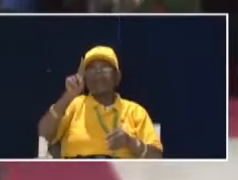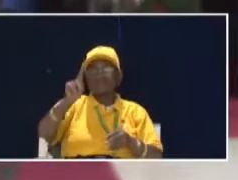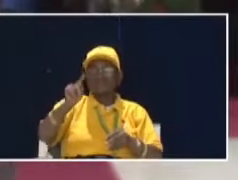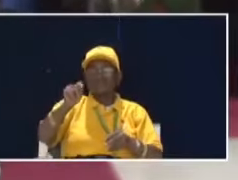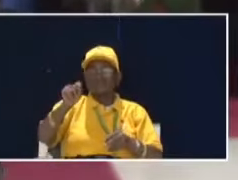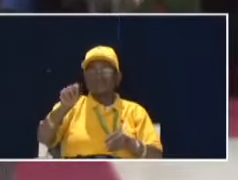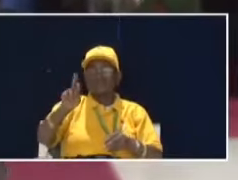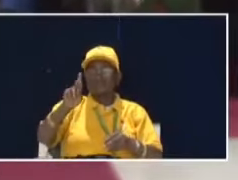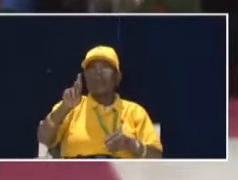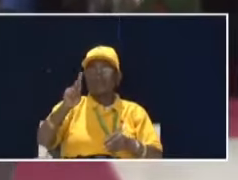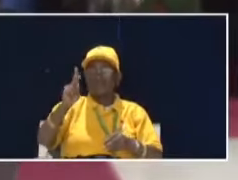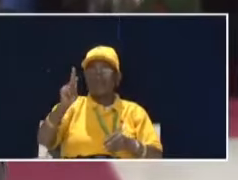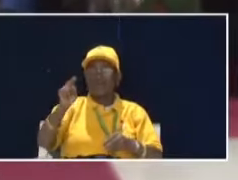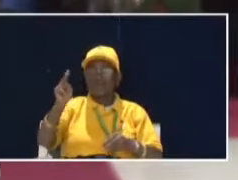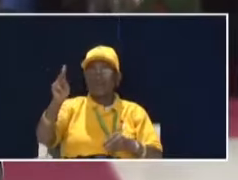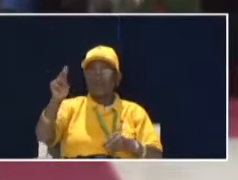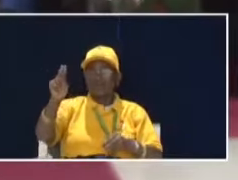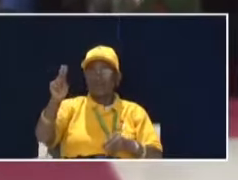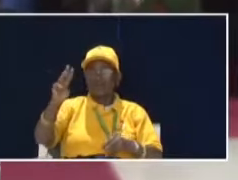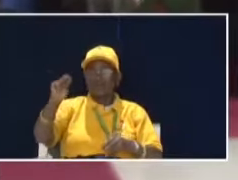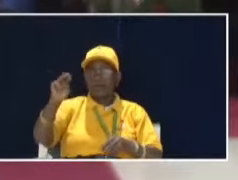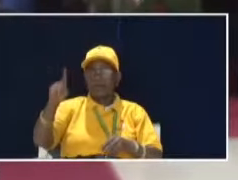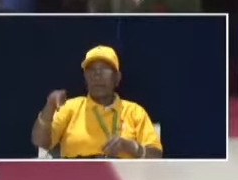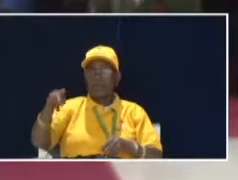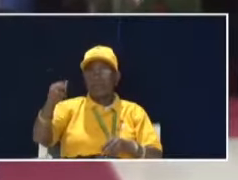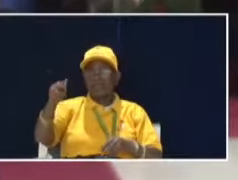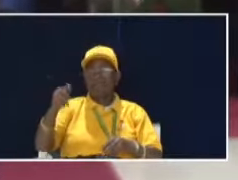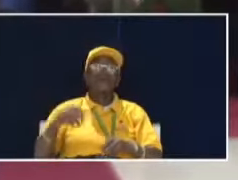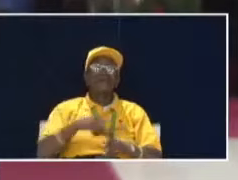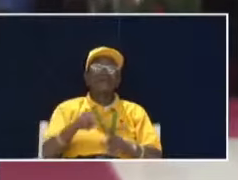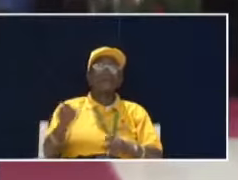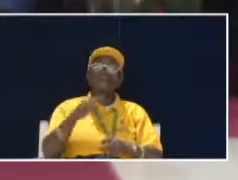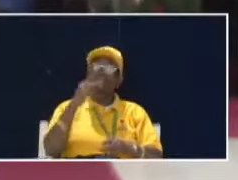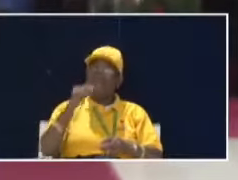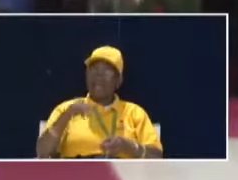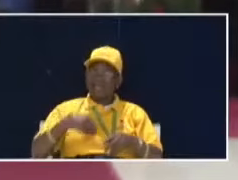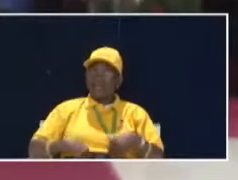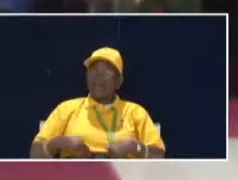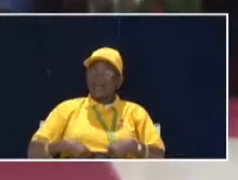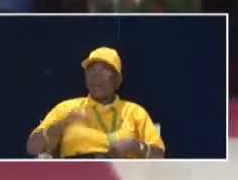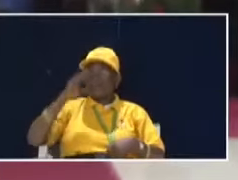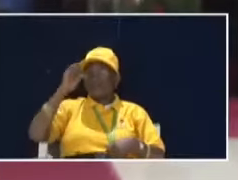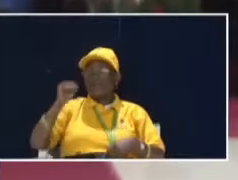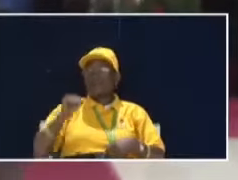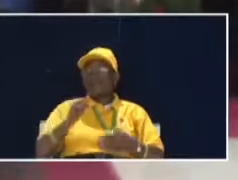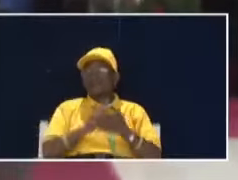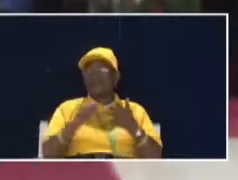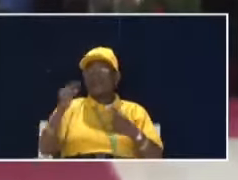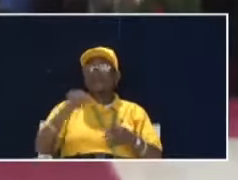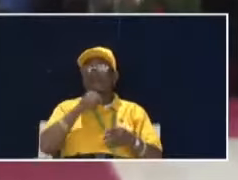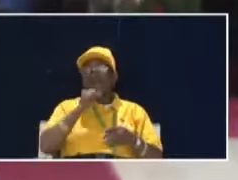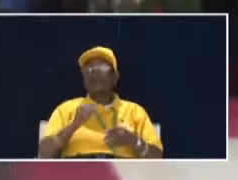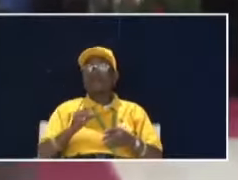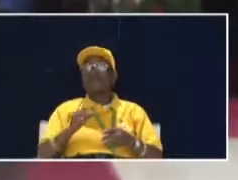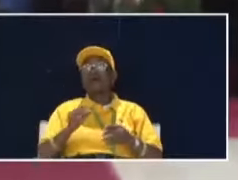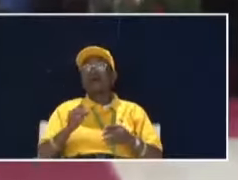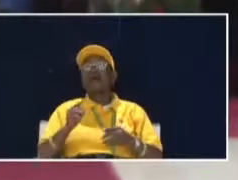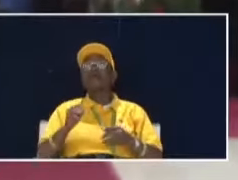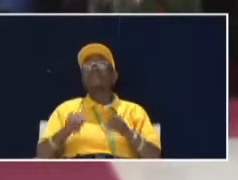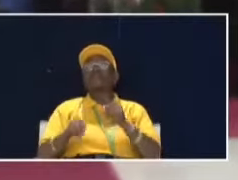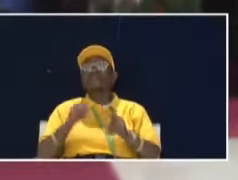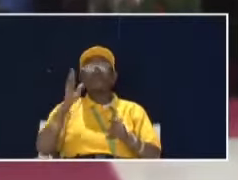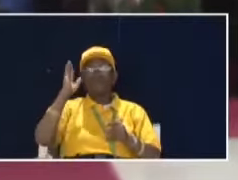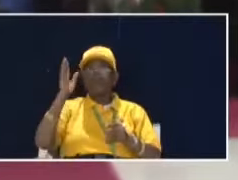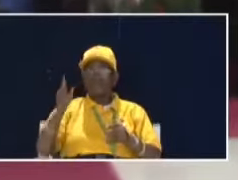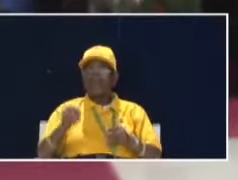And when you say young man, some of the older ones, they will remember. When you say young man sitting